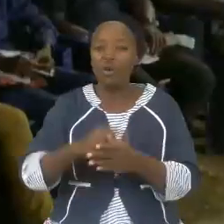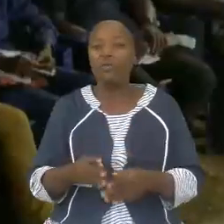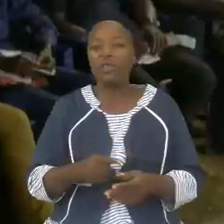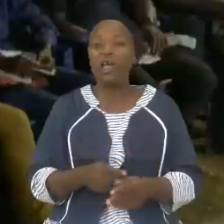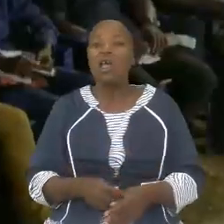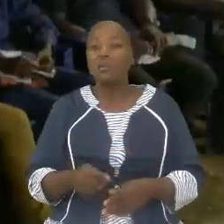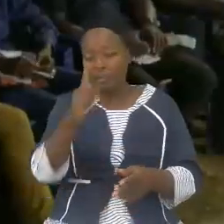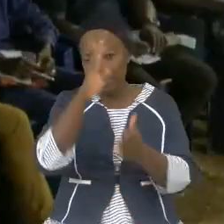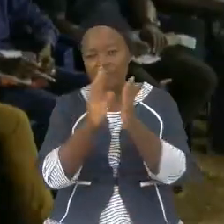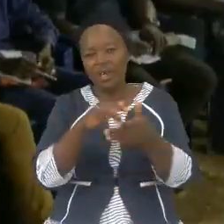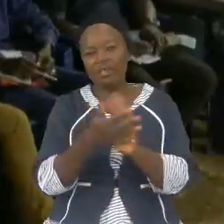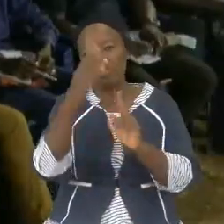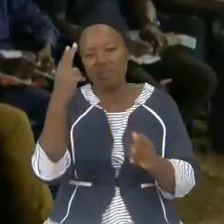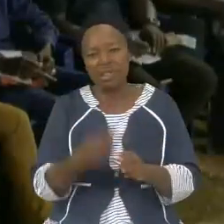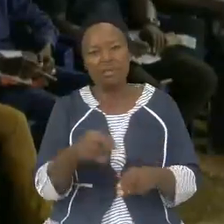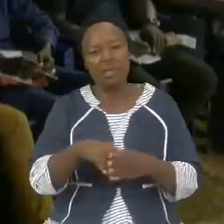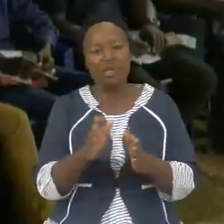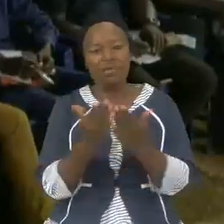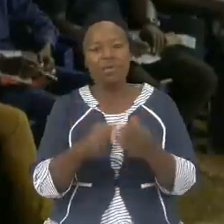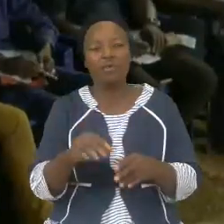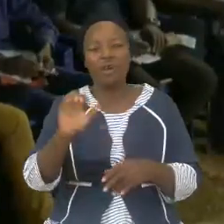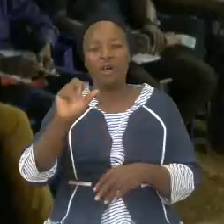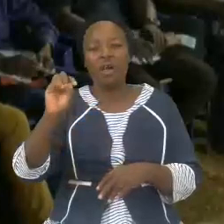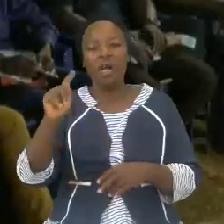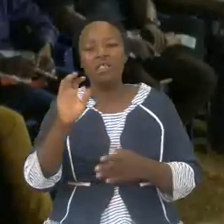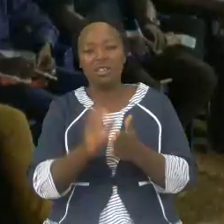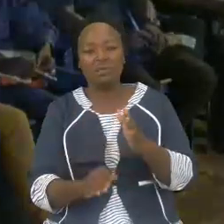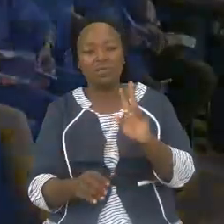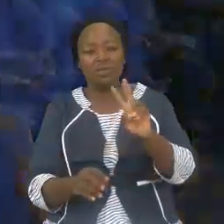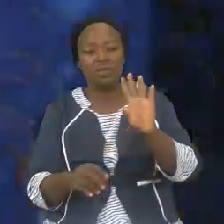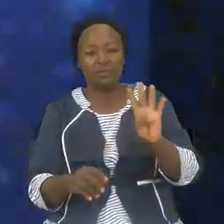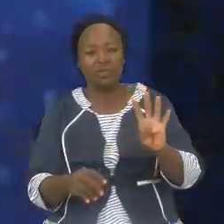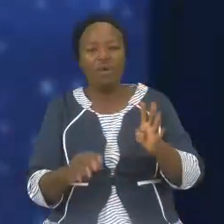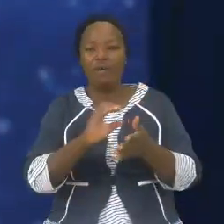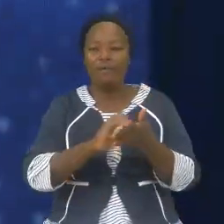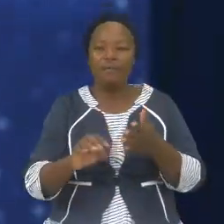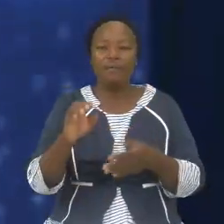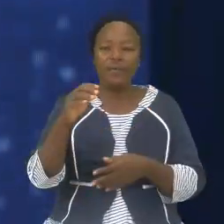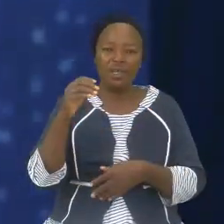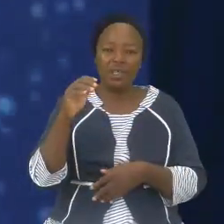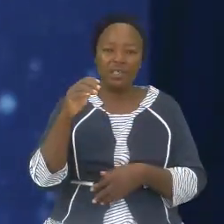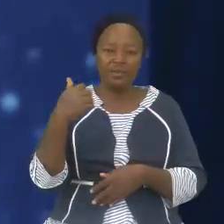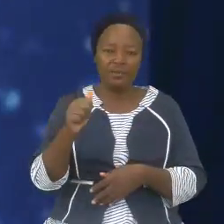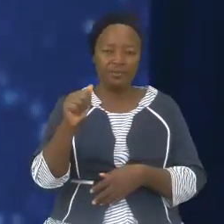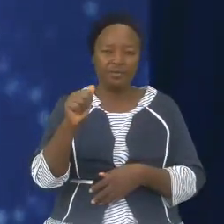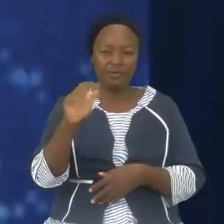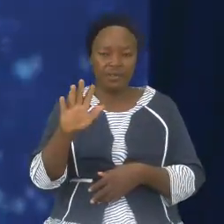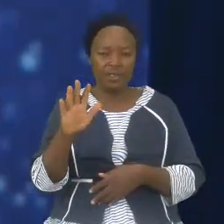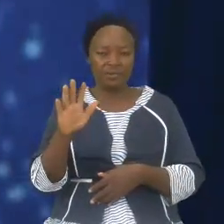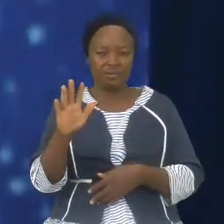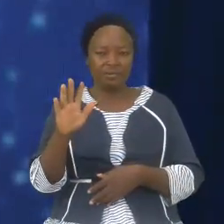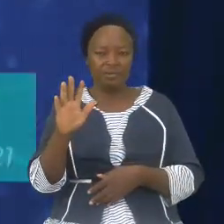Jesus' name. Acts chapter 24, verse 15. In Acts chapter 24, verse